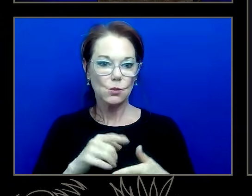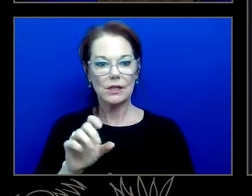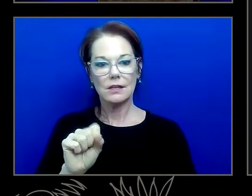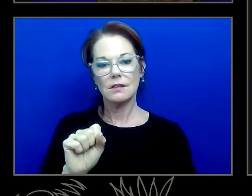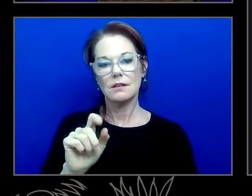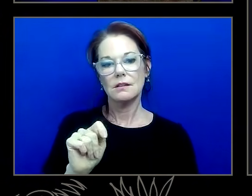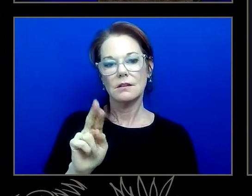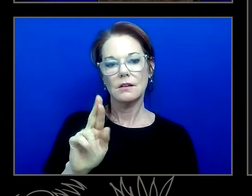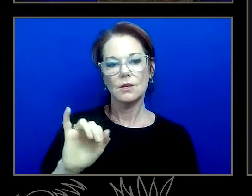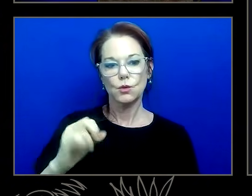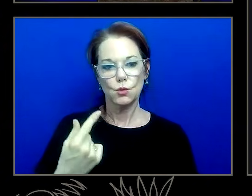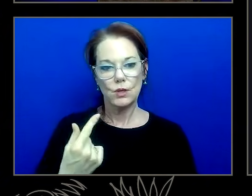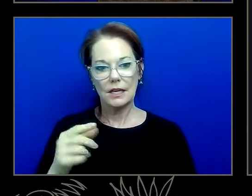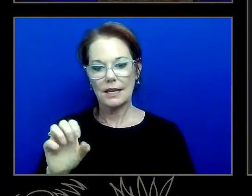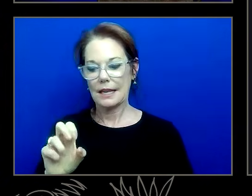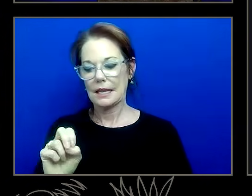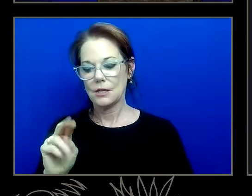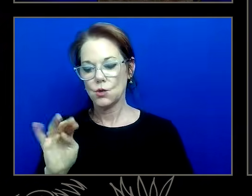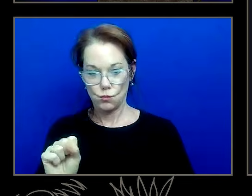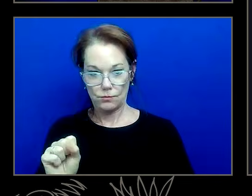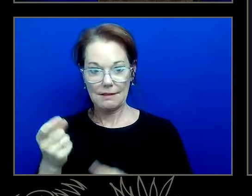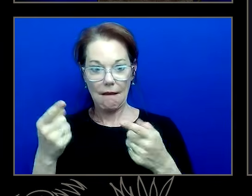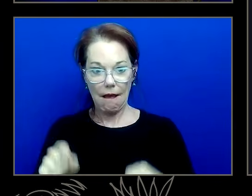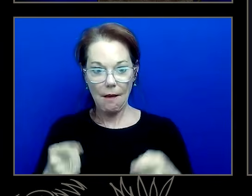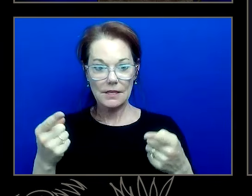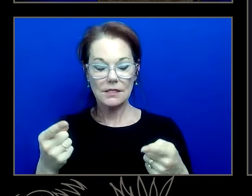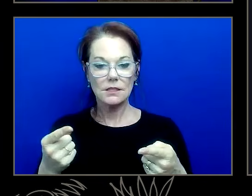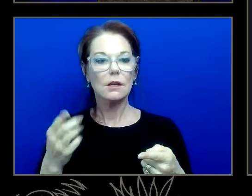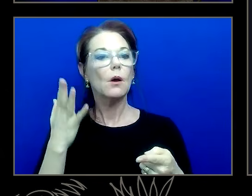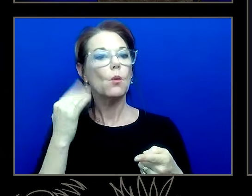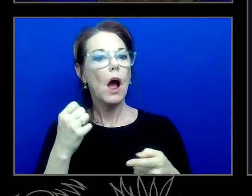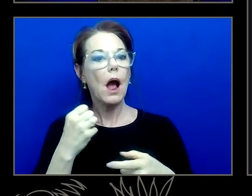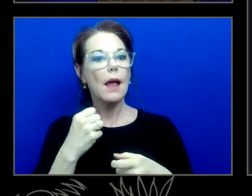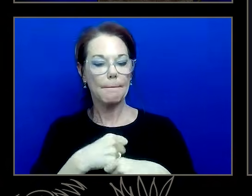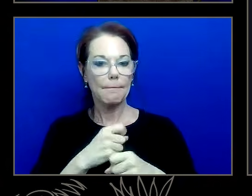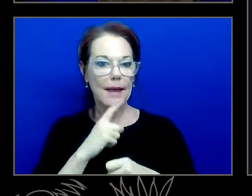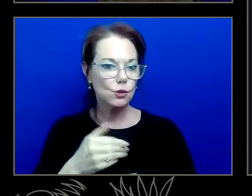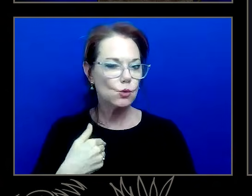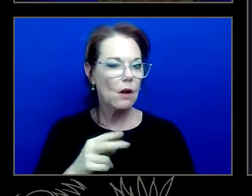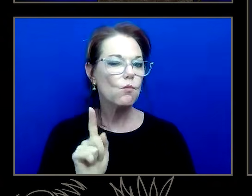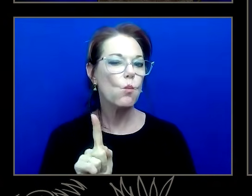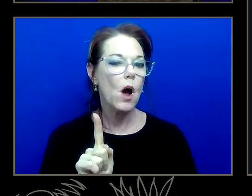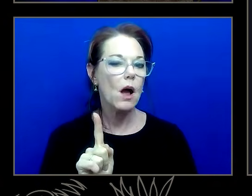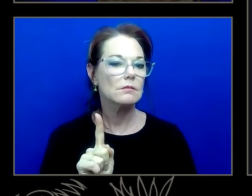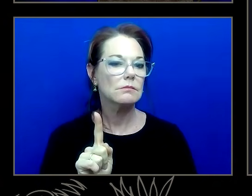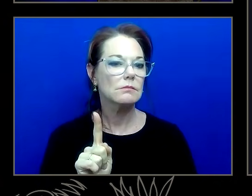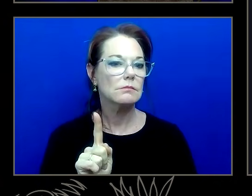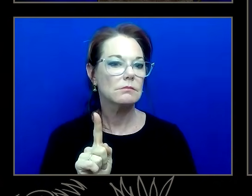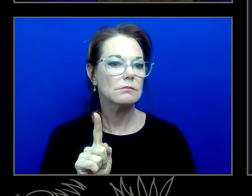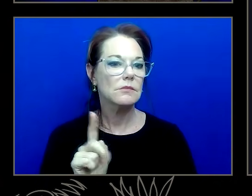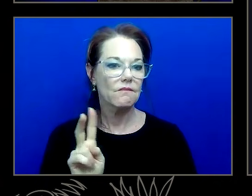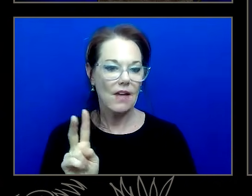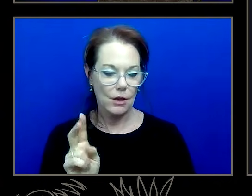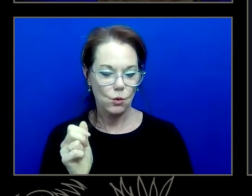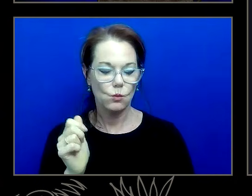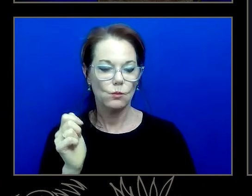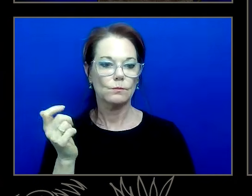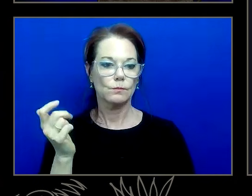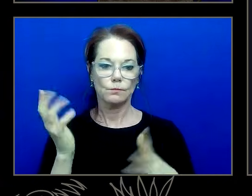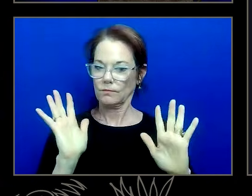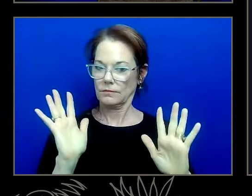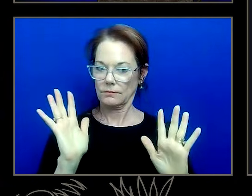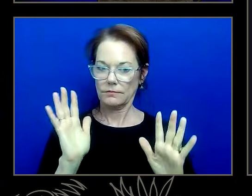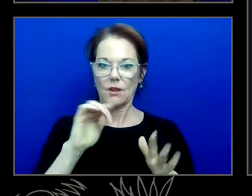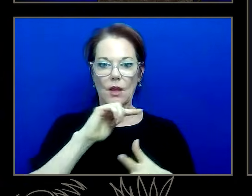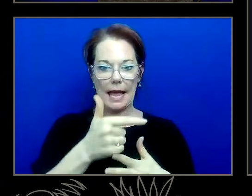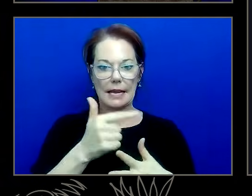It enforces that you can only have one of these values at a time, which is extremely useful. And if you do this, you are one